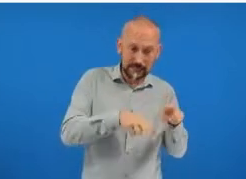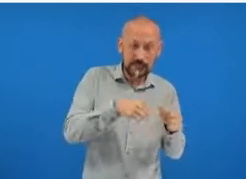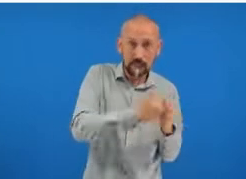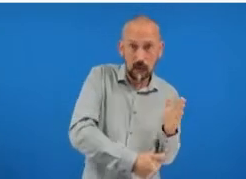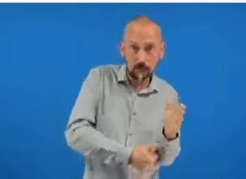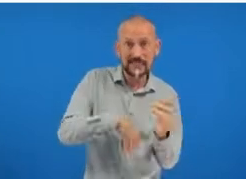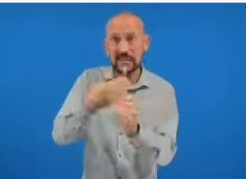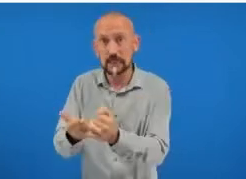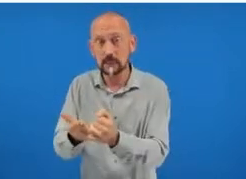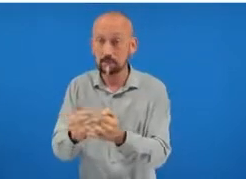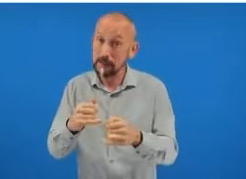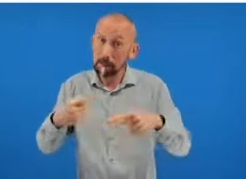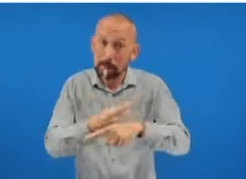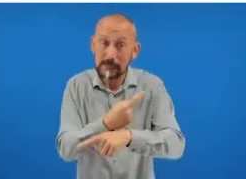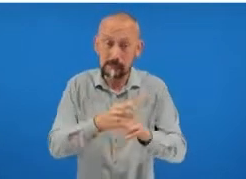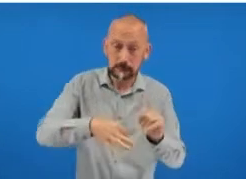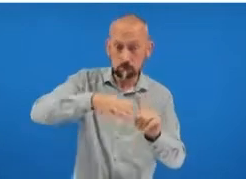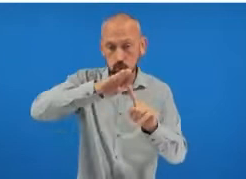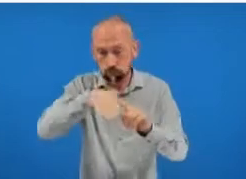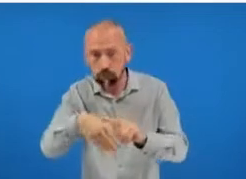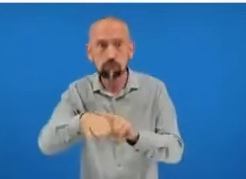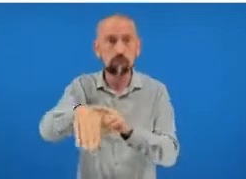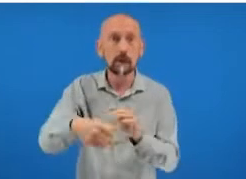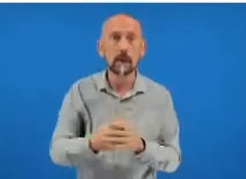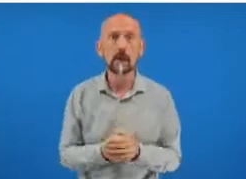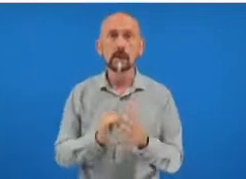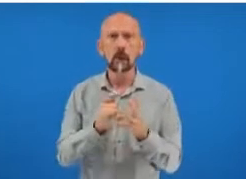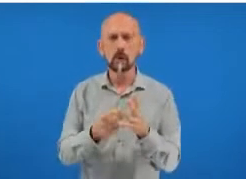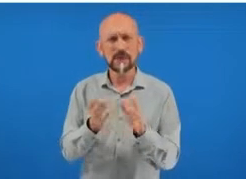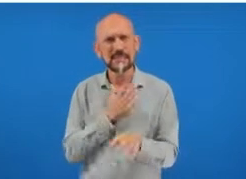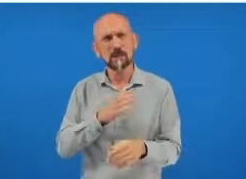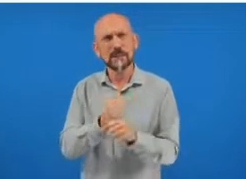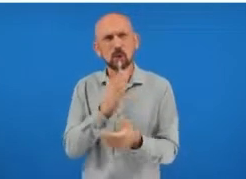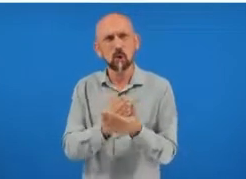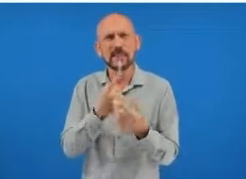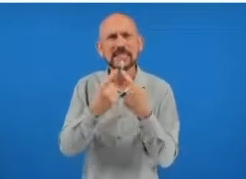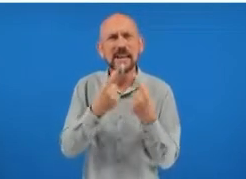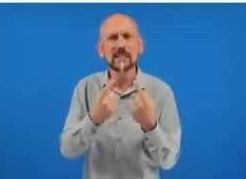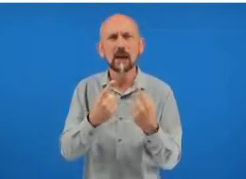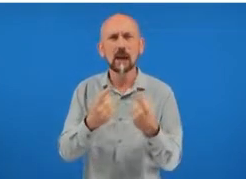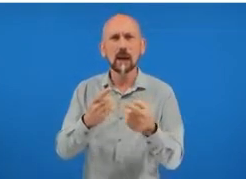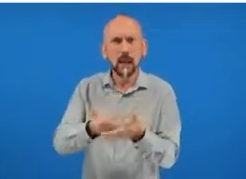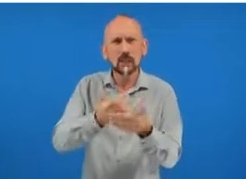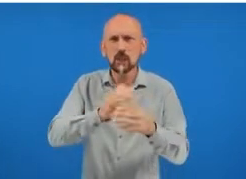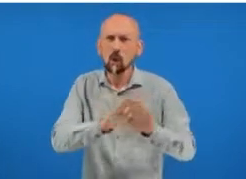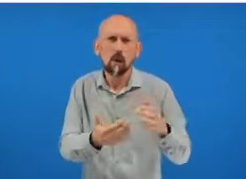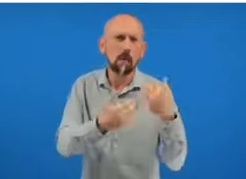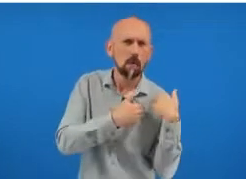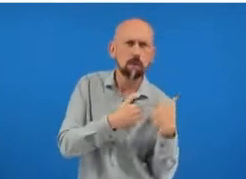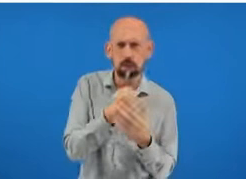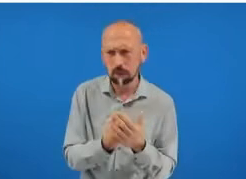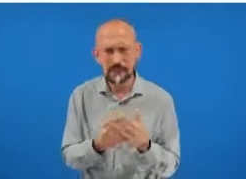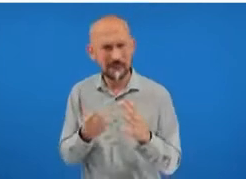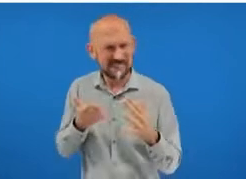therapy. So we ask patients to fill in the questionnaires before a therapy session starts. So you're not